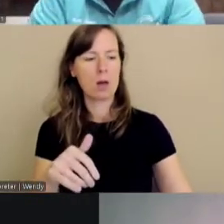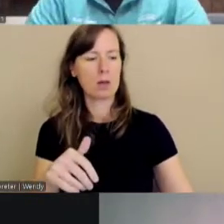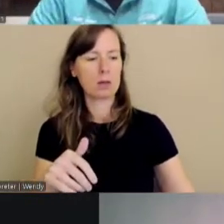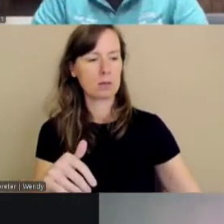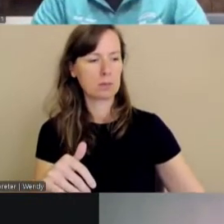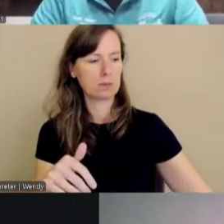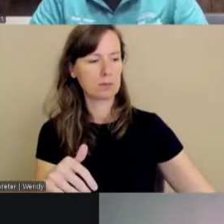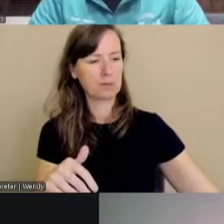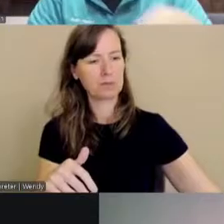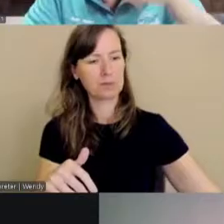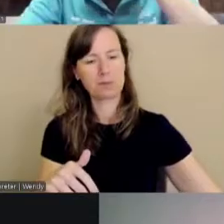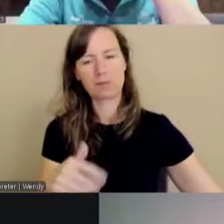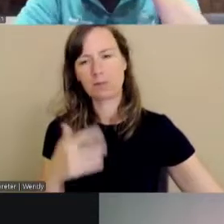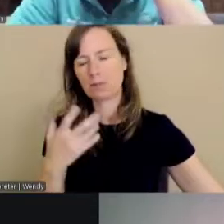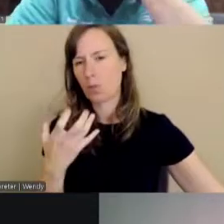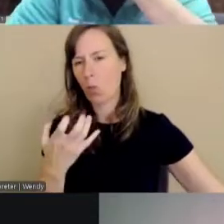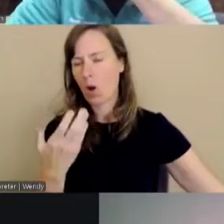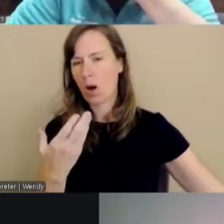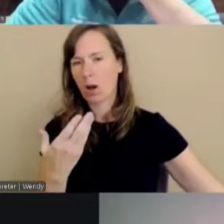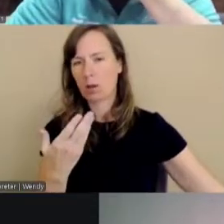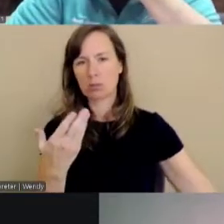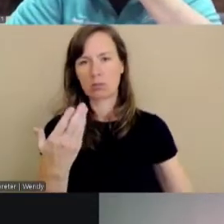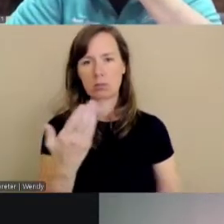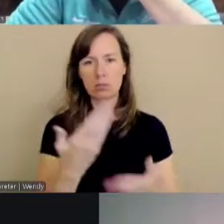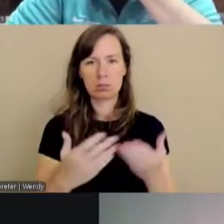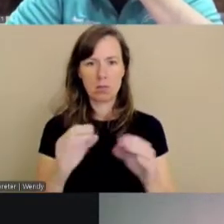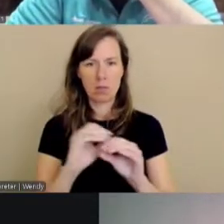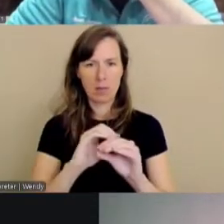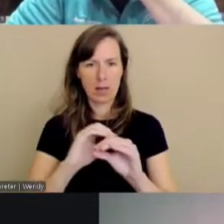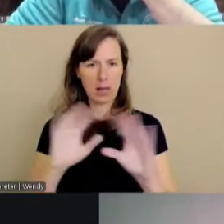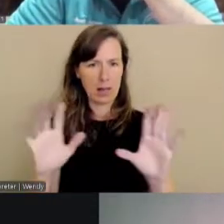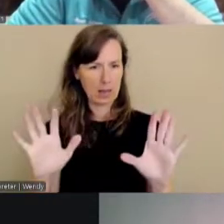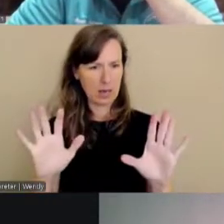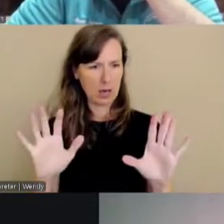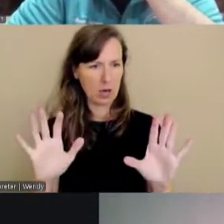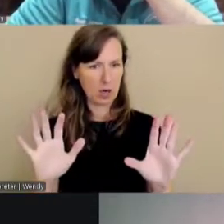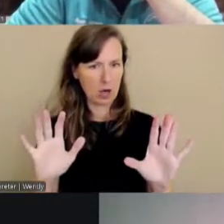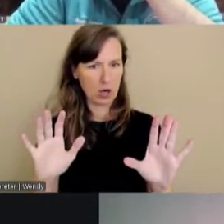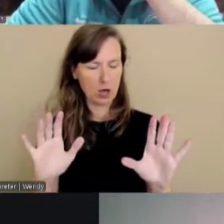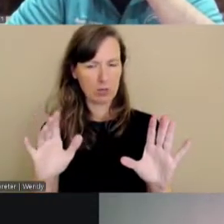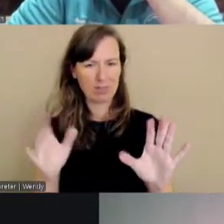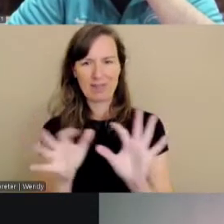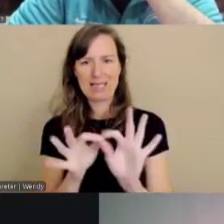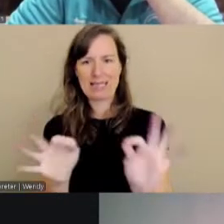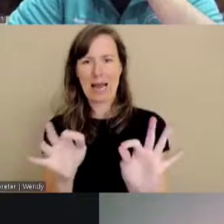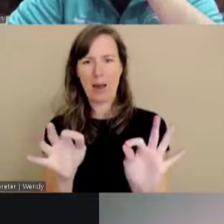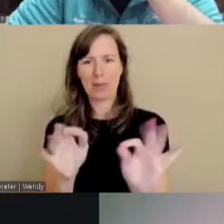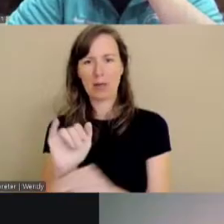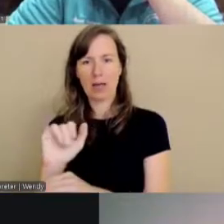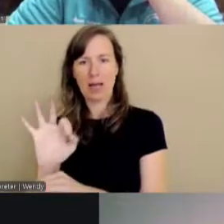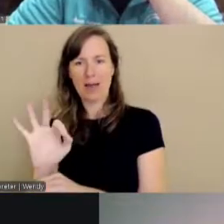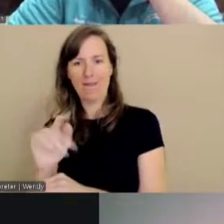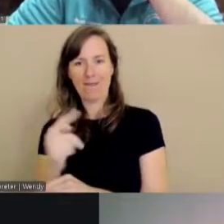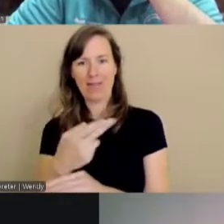I would like some very clear kind of if-then statements if we keep